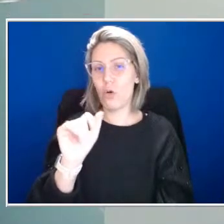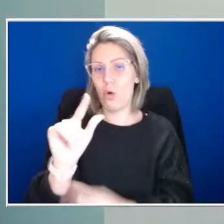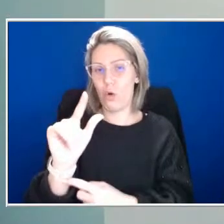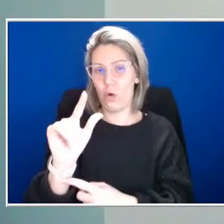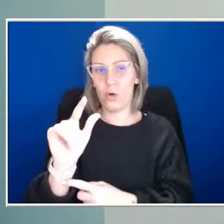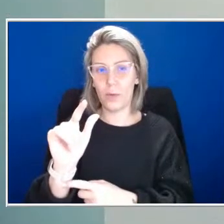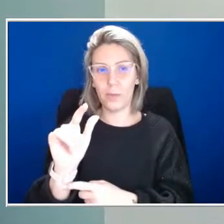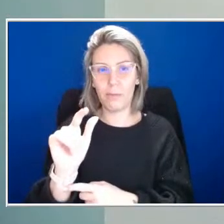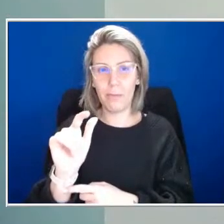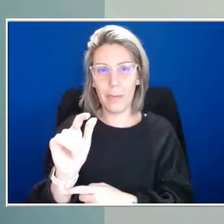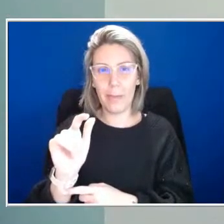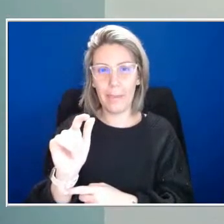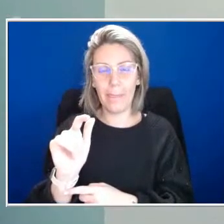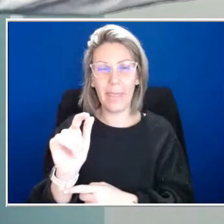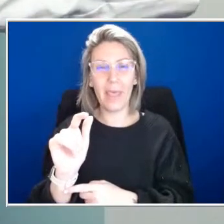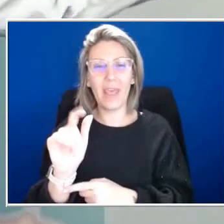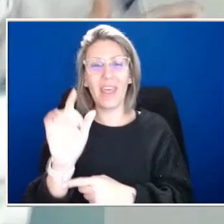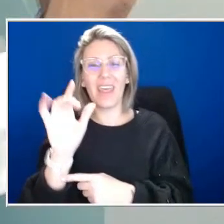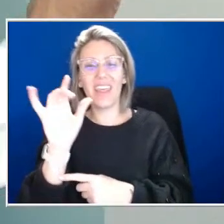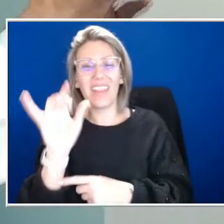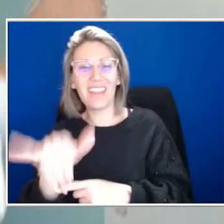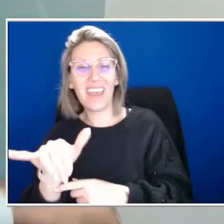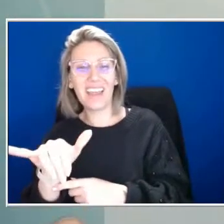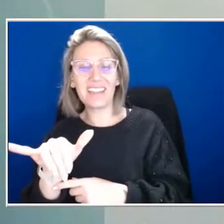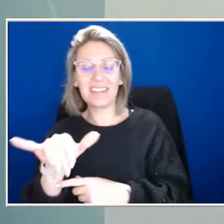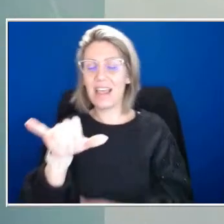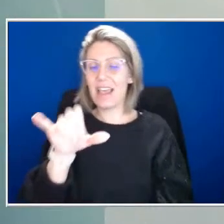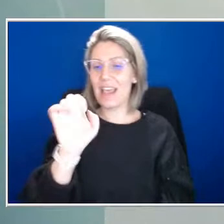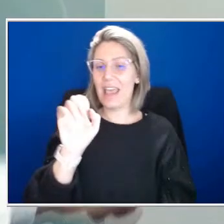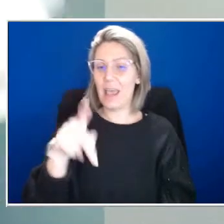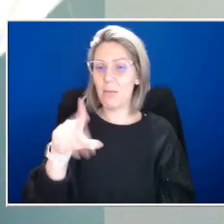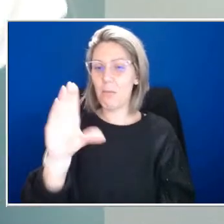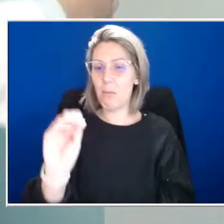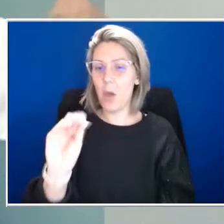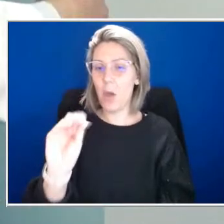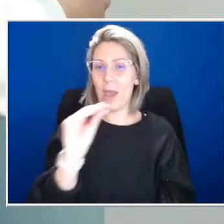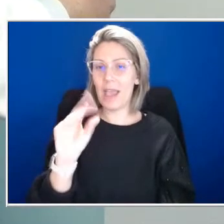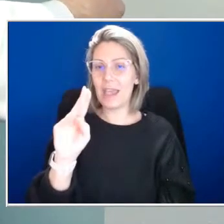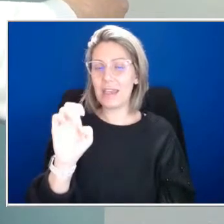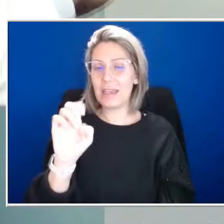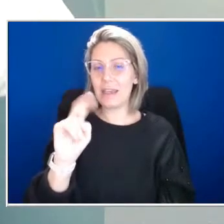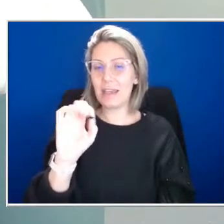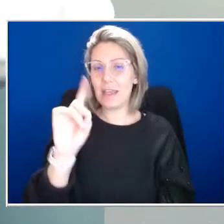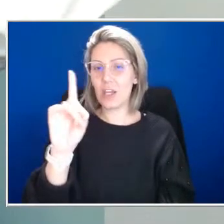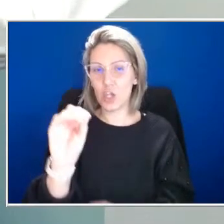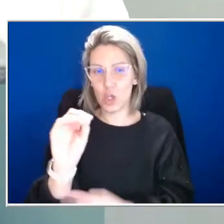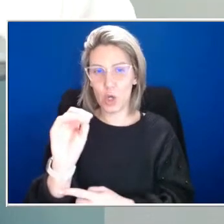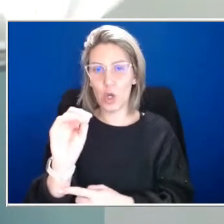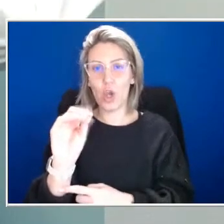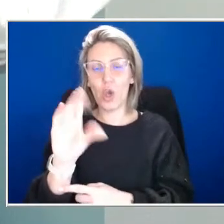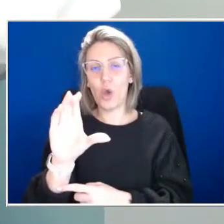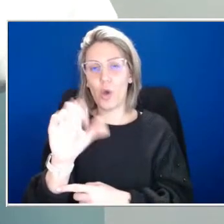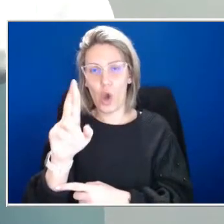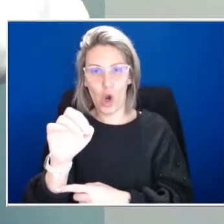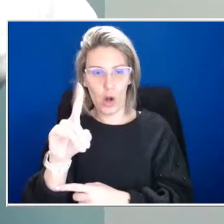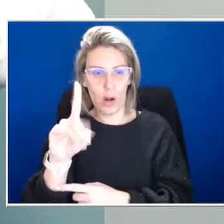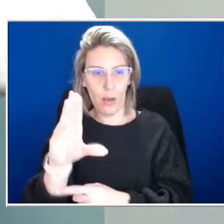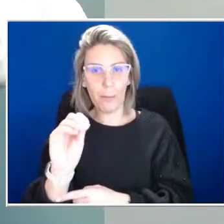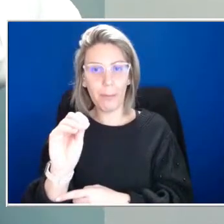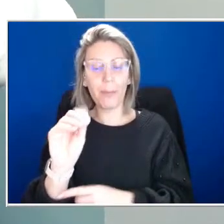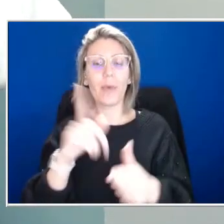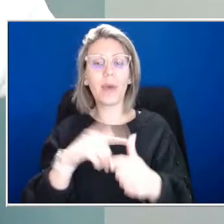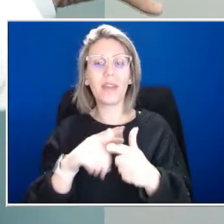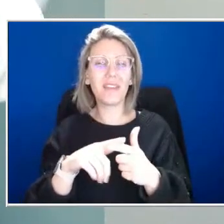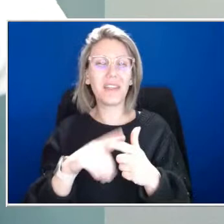and this is basically kind of epicardium. This is endocardium, and you will this is how the heart is cut, and you can see a little bit of fat. Most of us